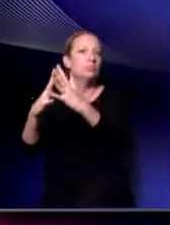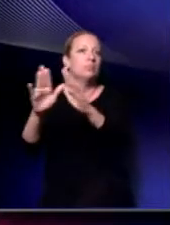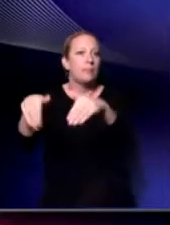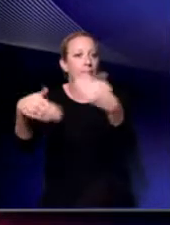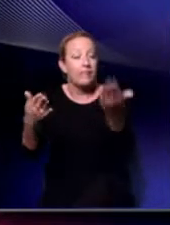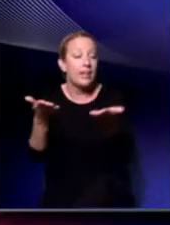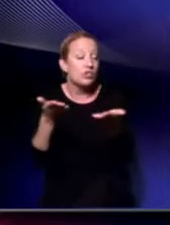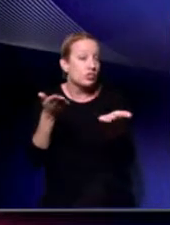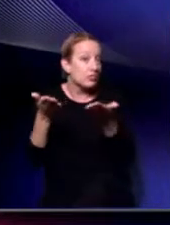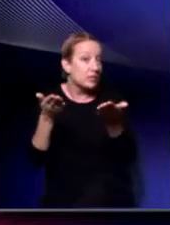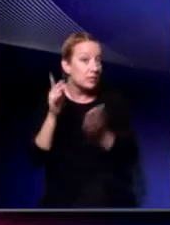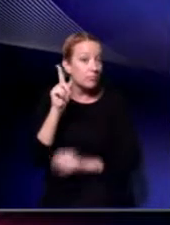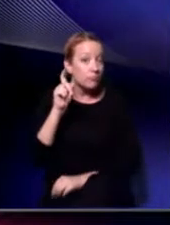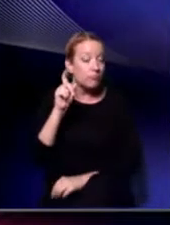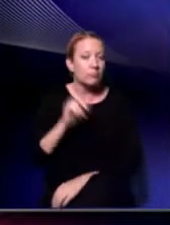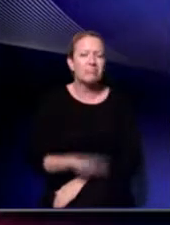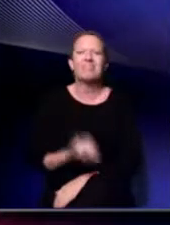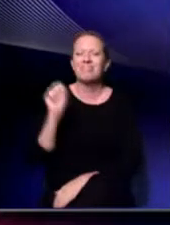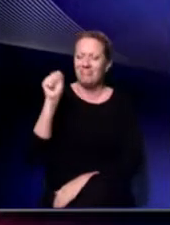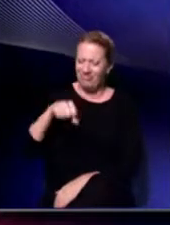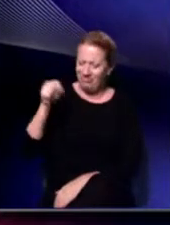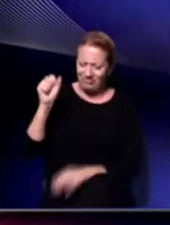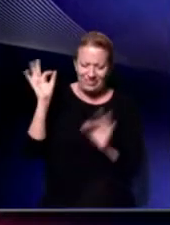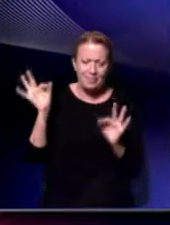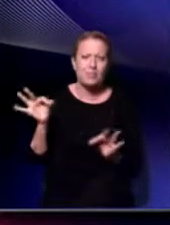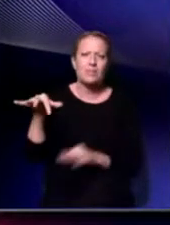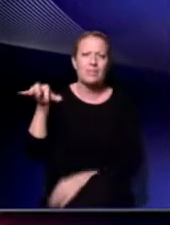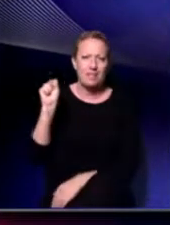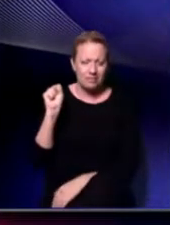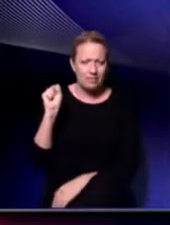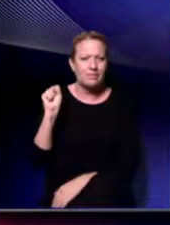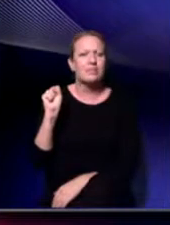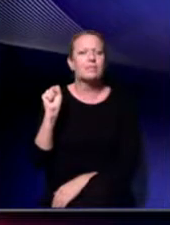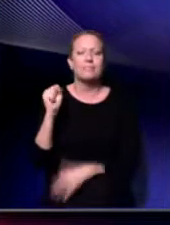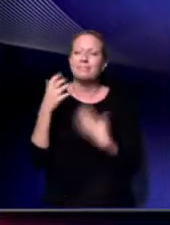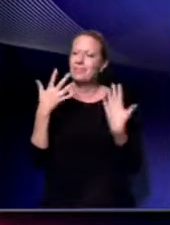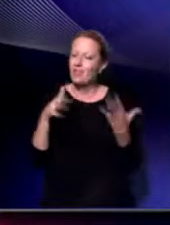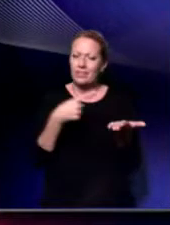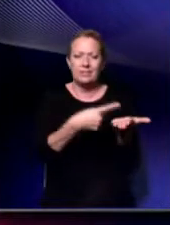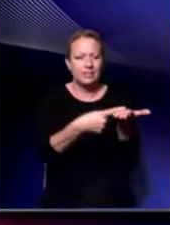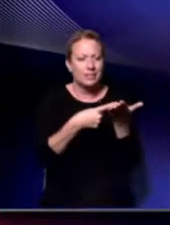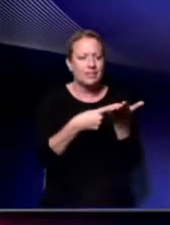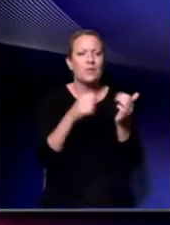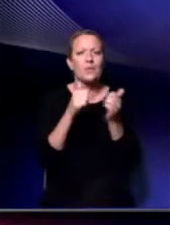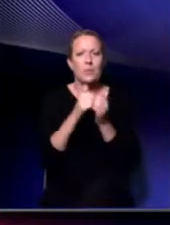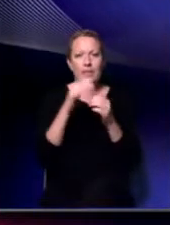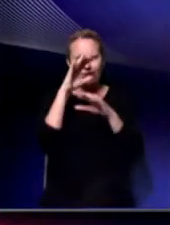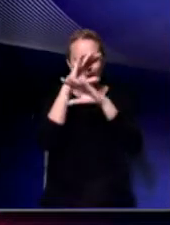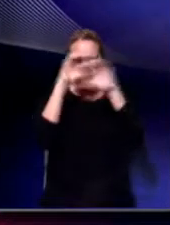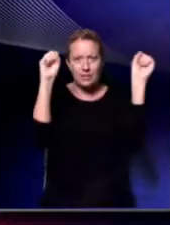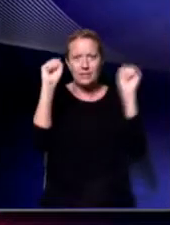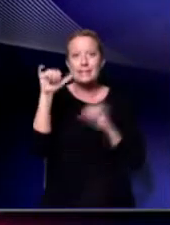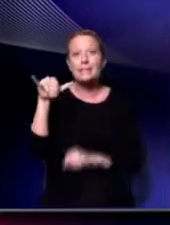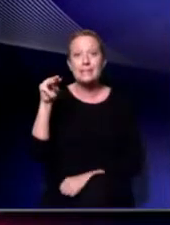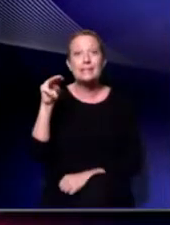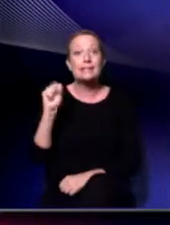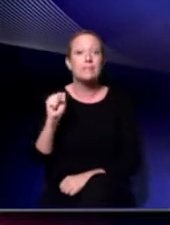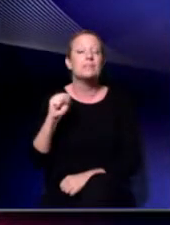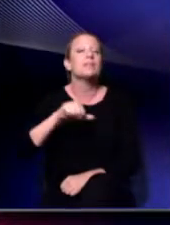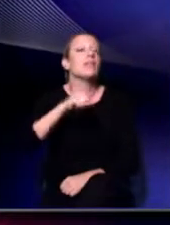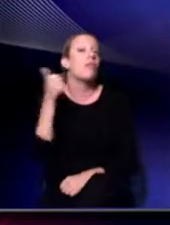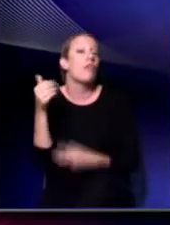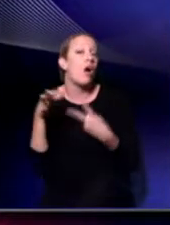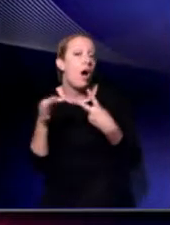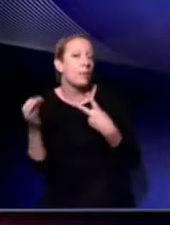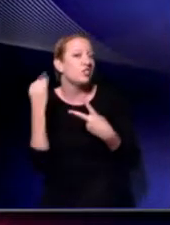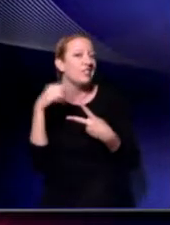as well? Absolutely, yes. I had a conversation with President Sims, and that's an alternative